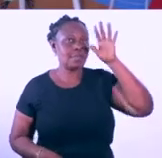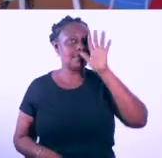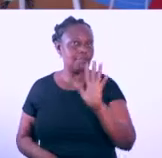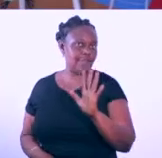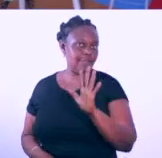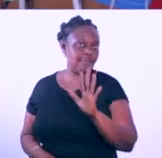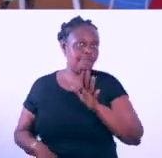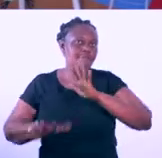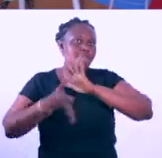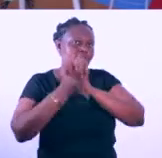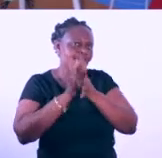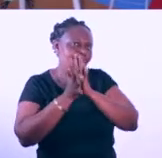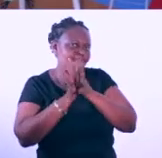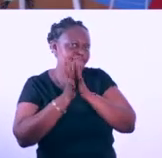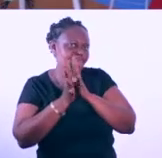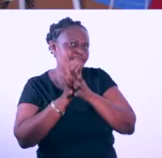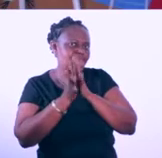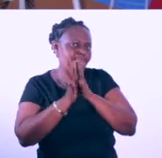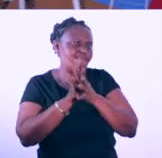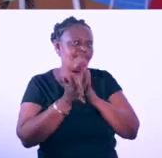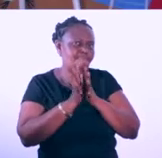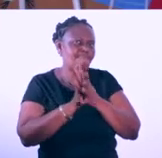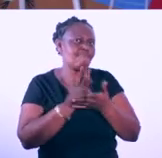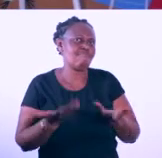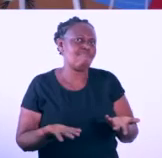mention the sound that the letters make.